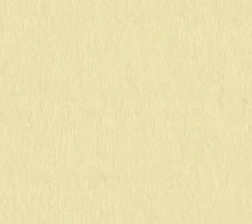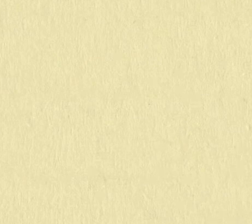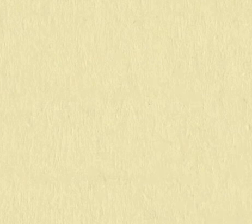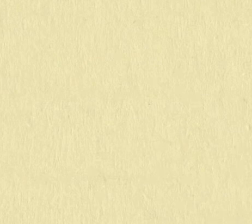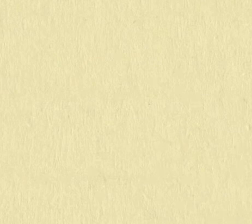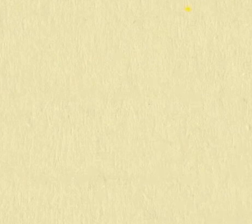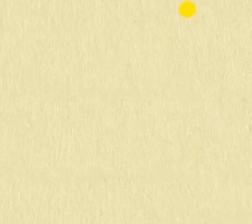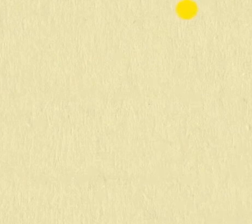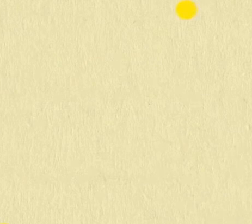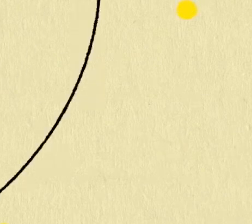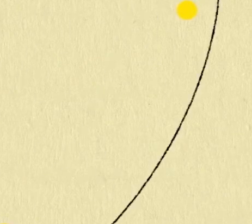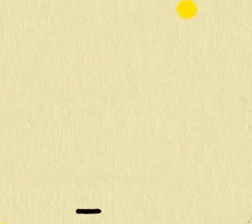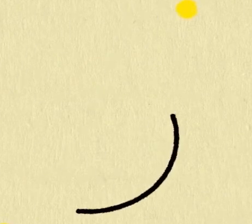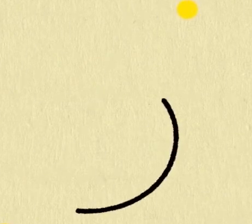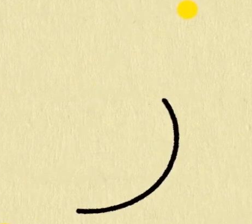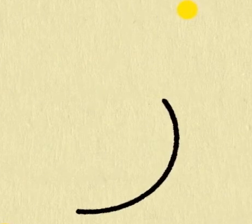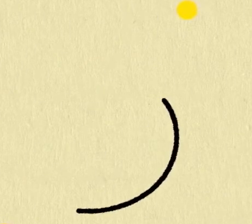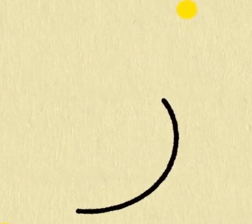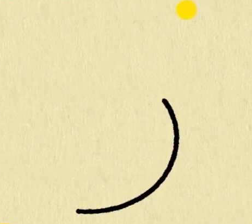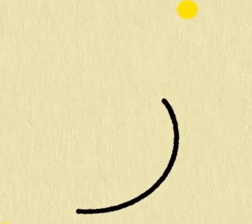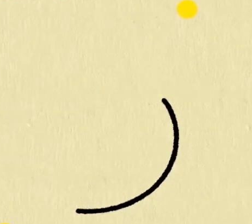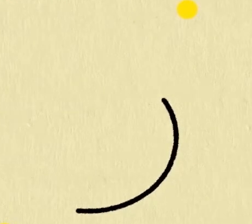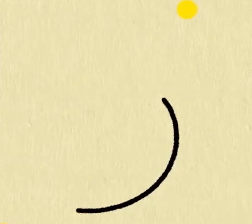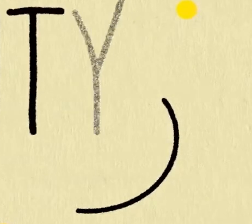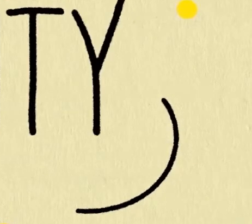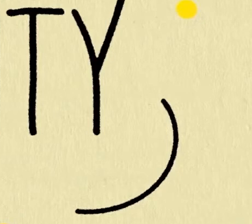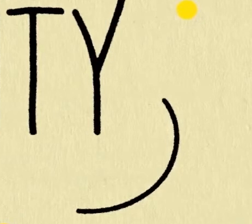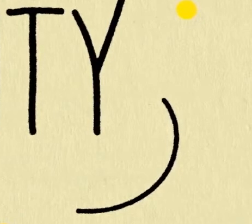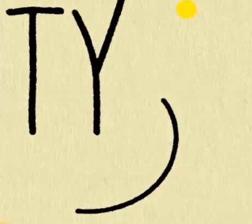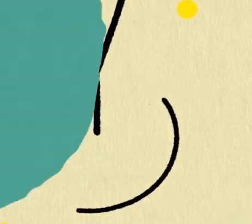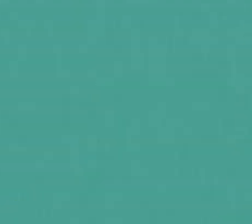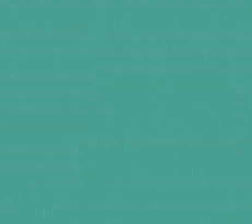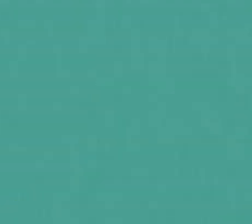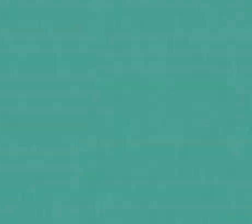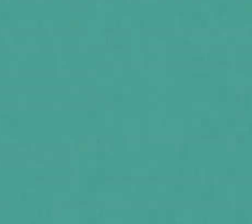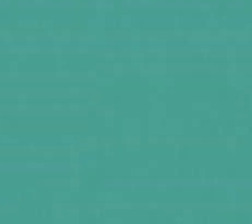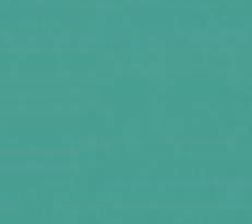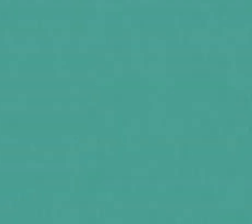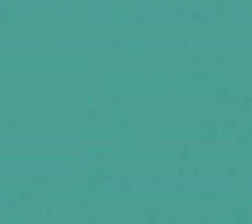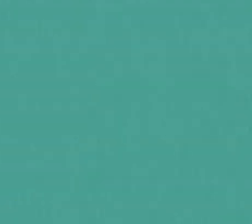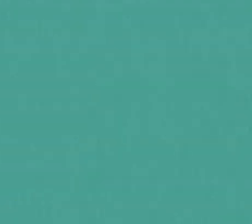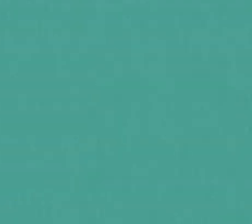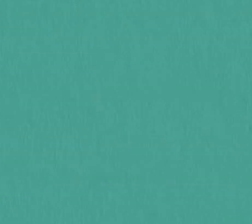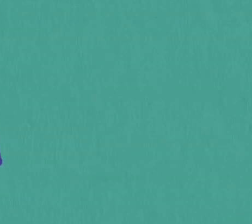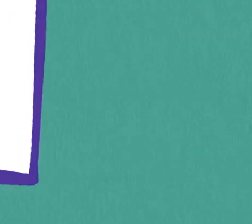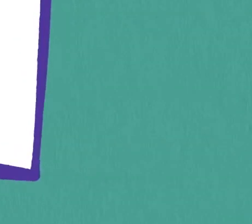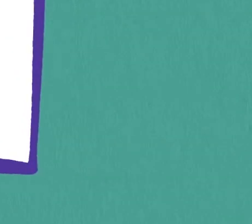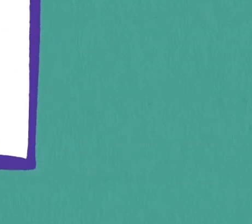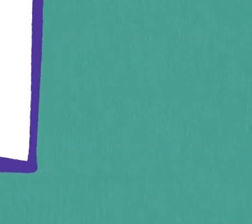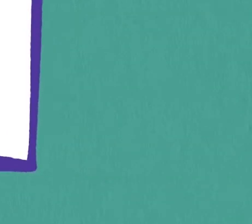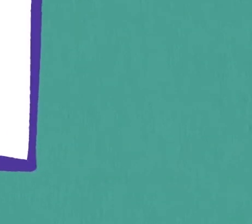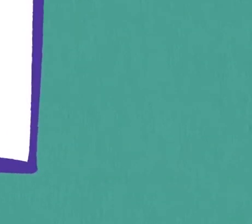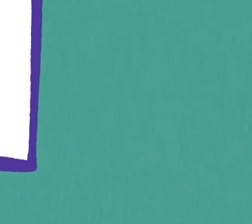towards community safety that supports a healthy, healed Black community. Our demands are simple: